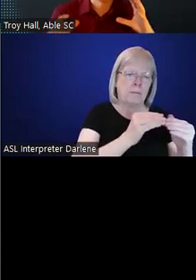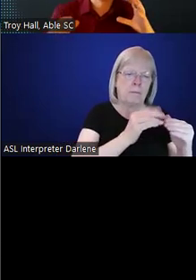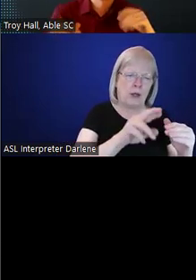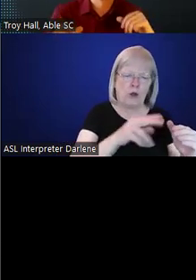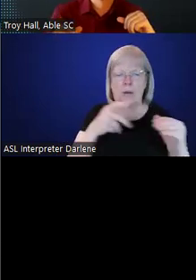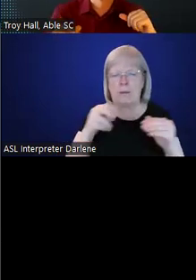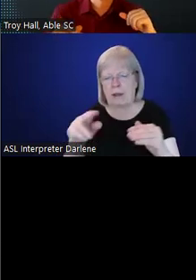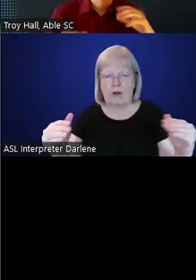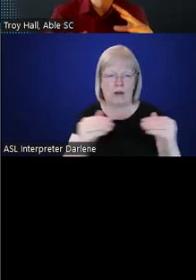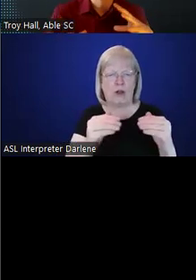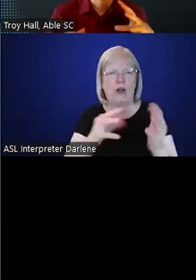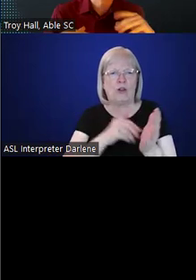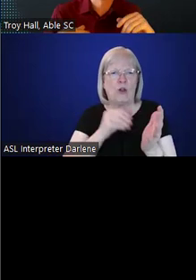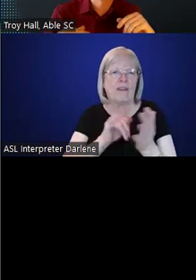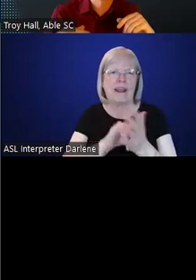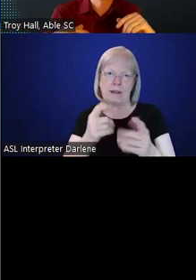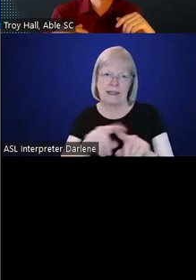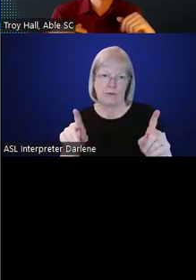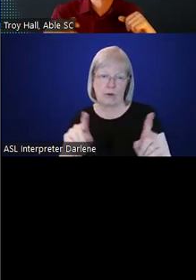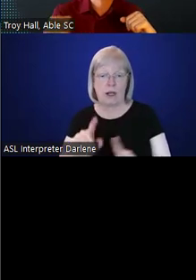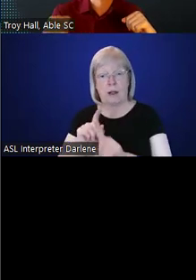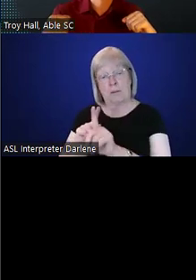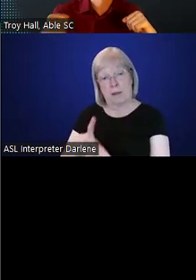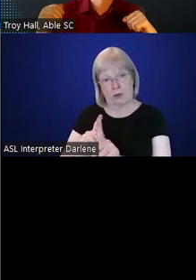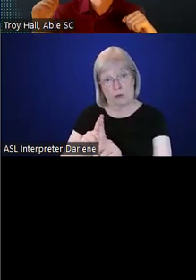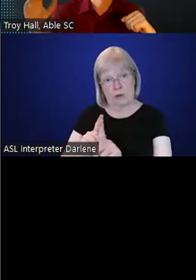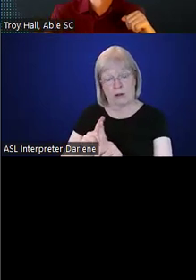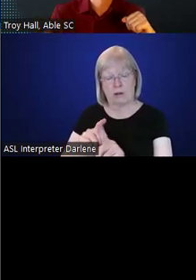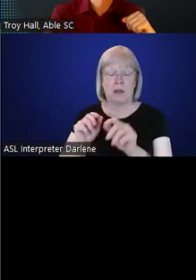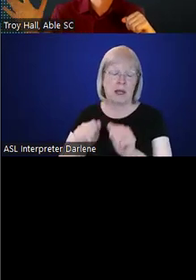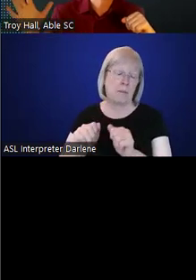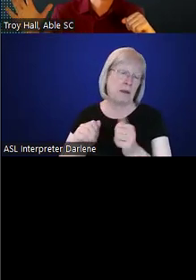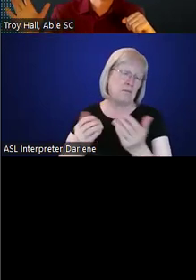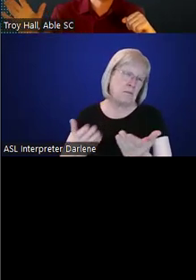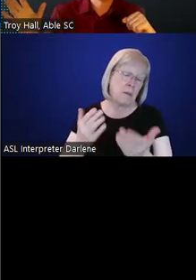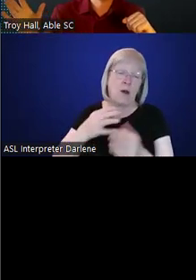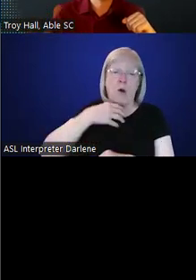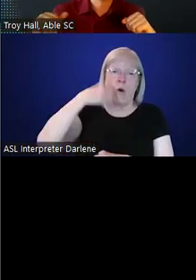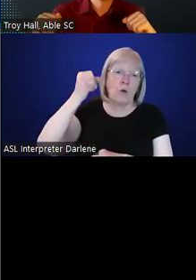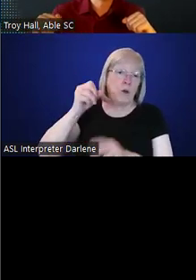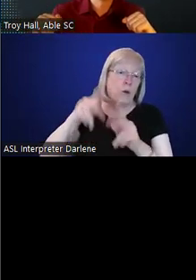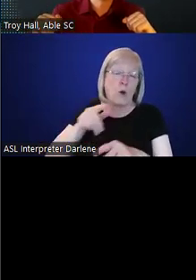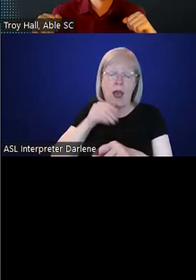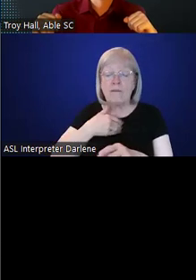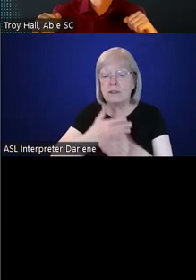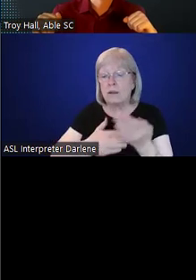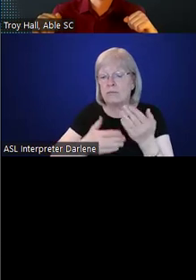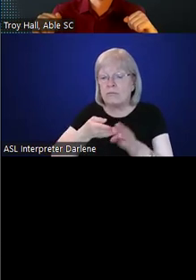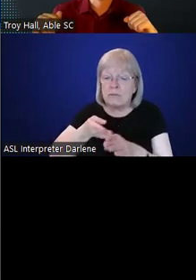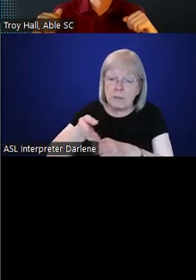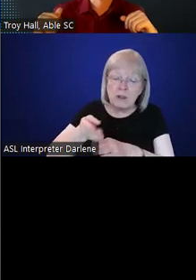different things. Peer mentoring can sometimes be an older person with specialized knowledge who's mentoring,